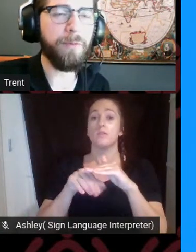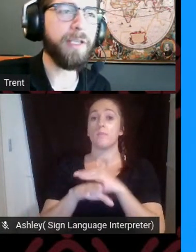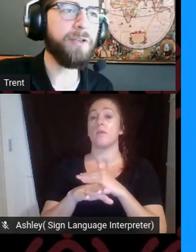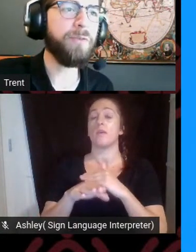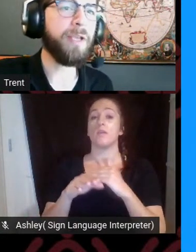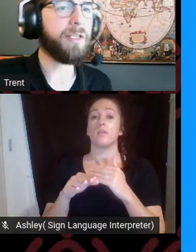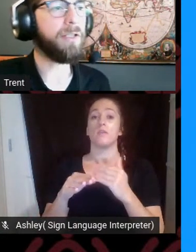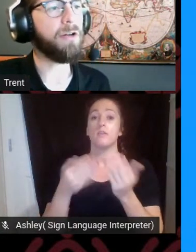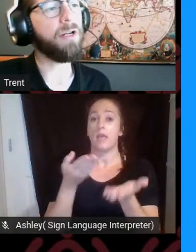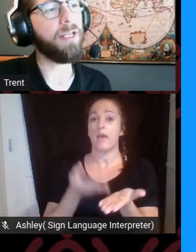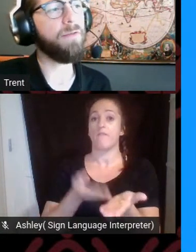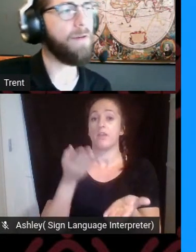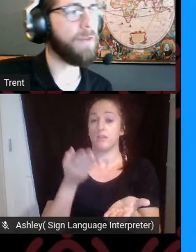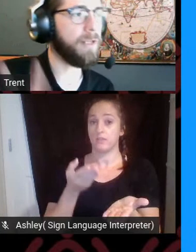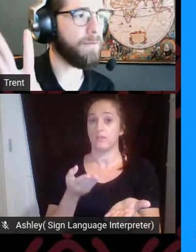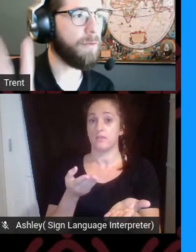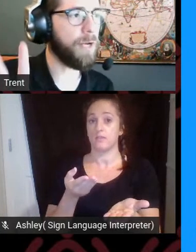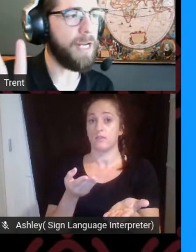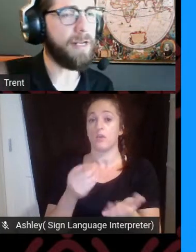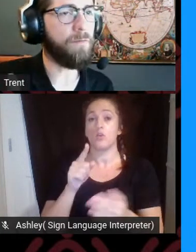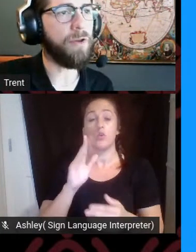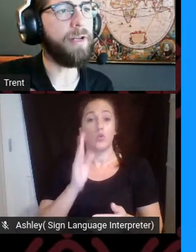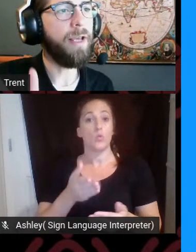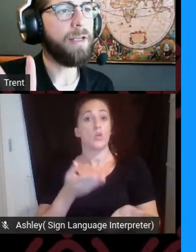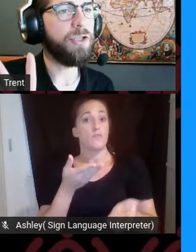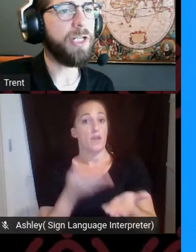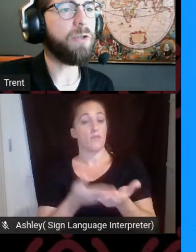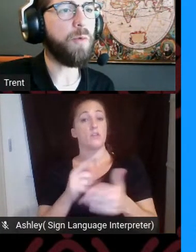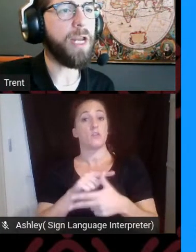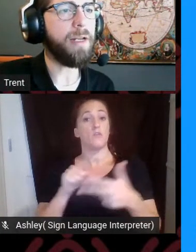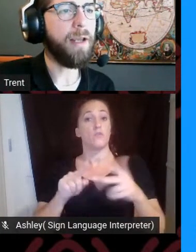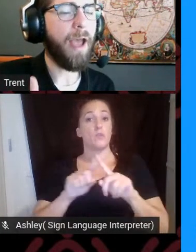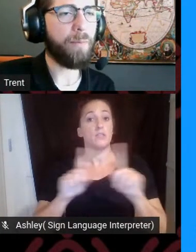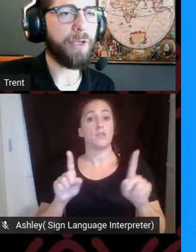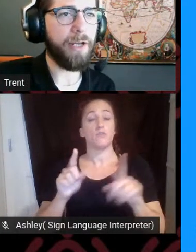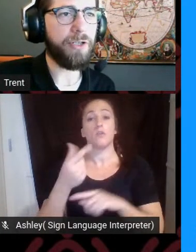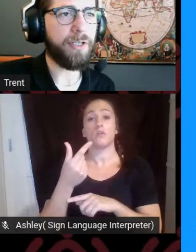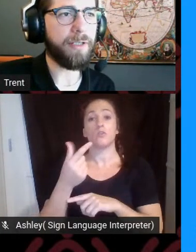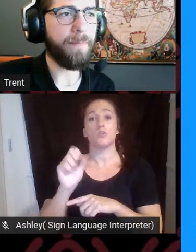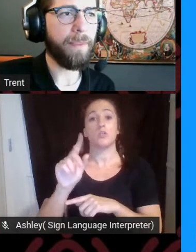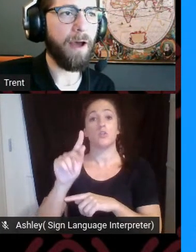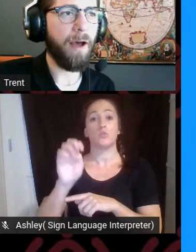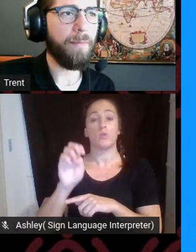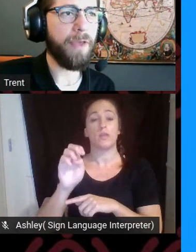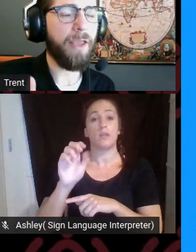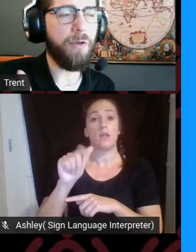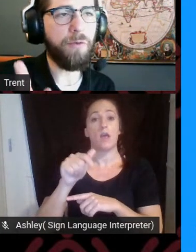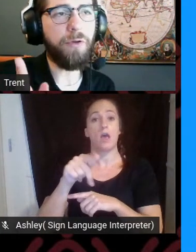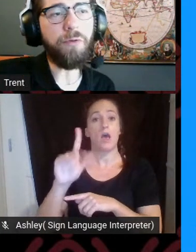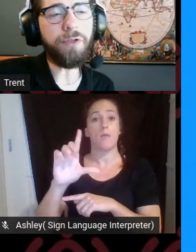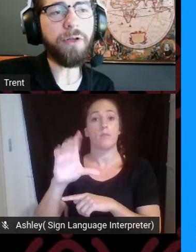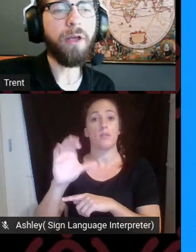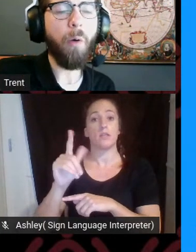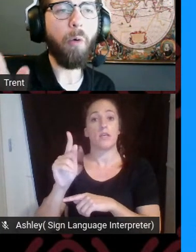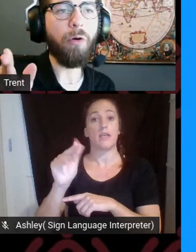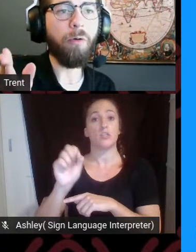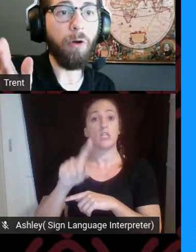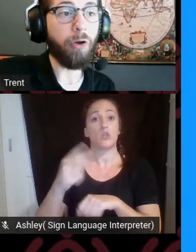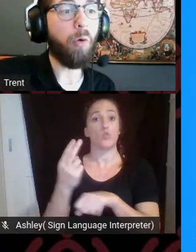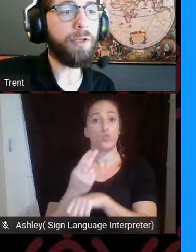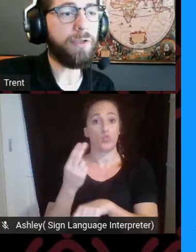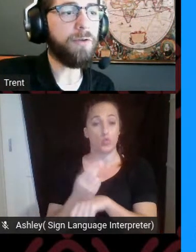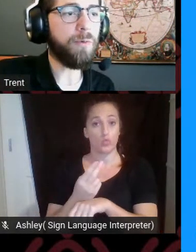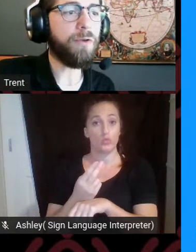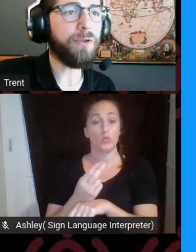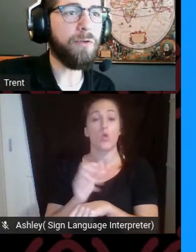for implementation. Basically, you're going to give evidence of 3 different G Suite applications that you used or